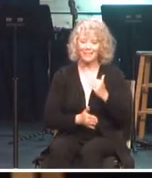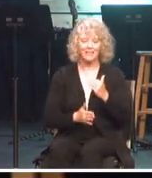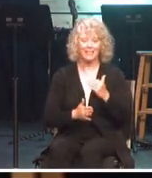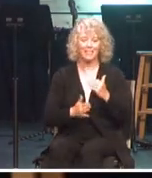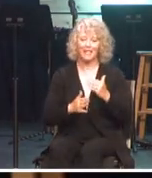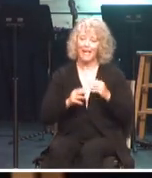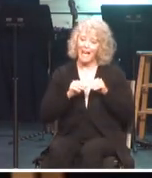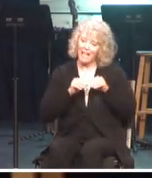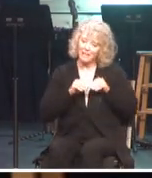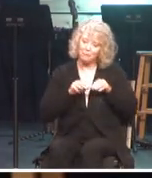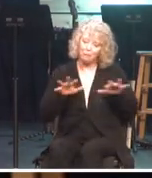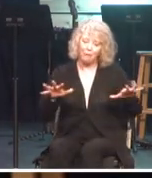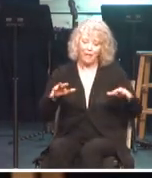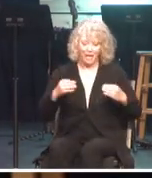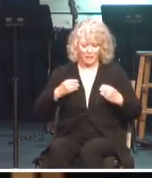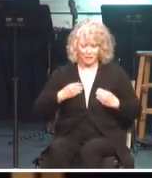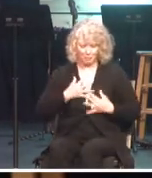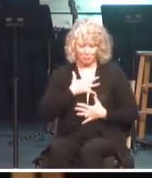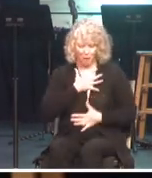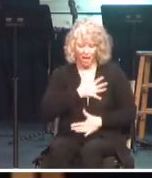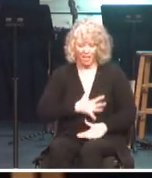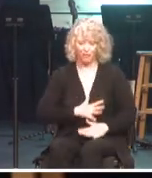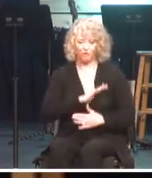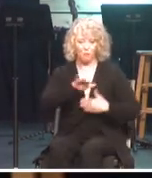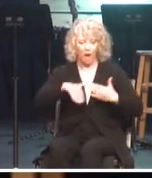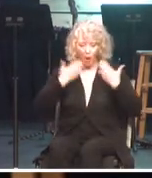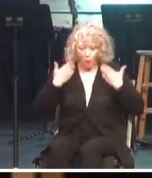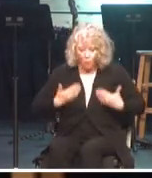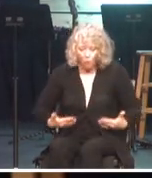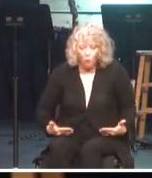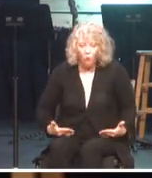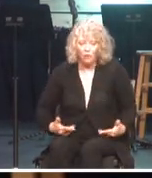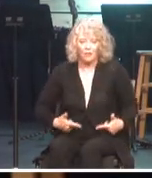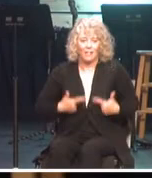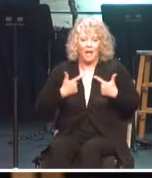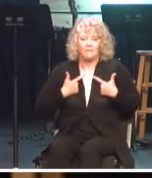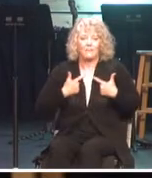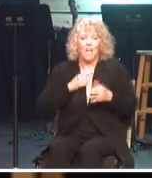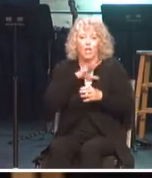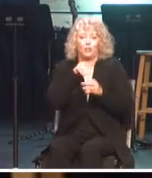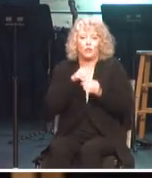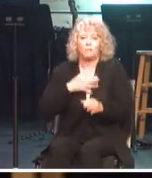our entire being to our very will.